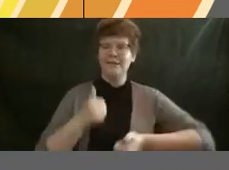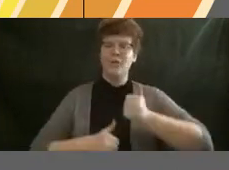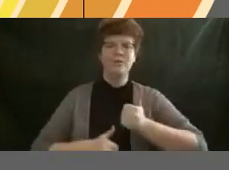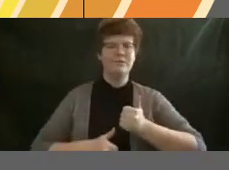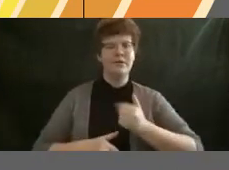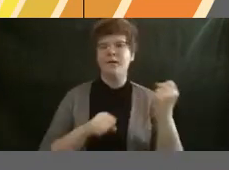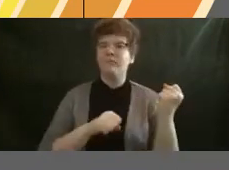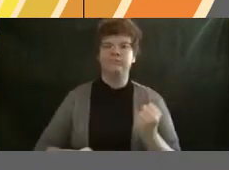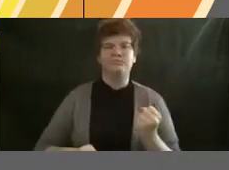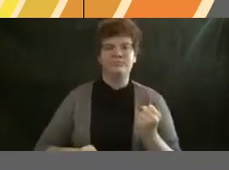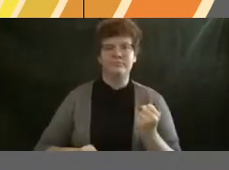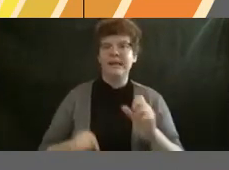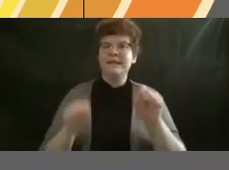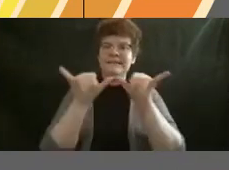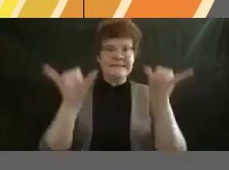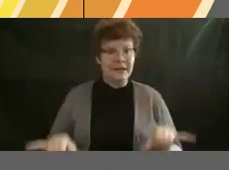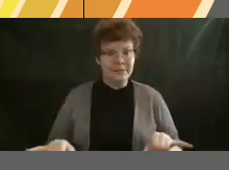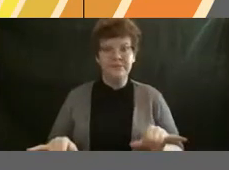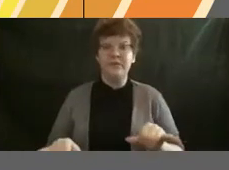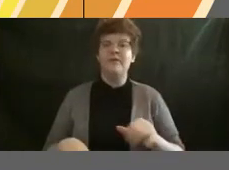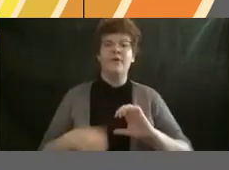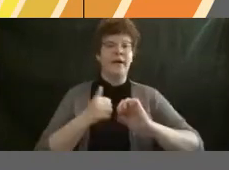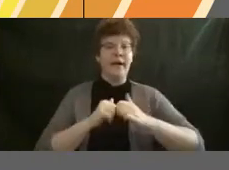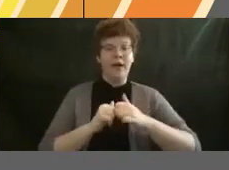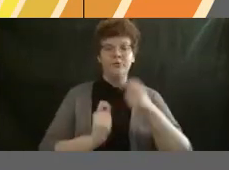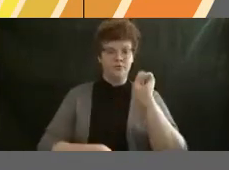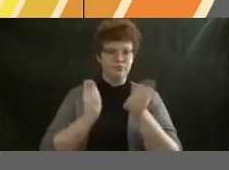for editing and applying